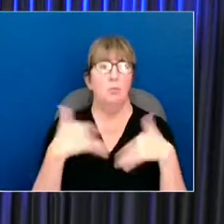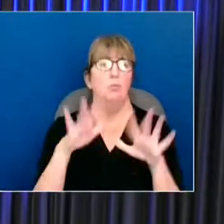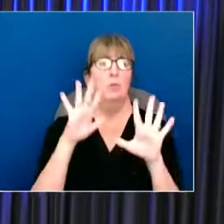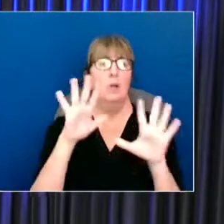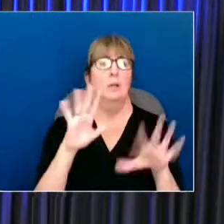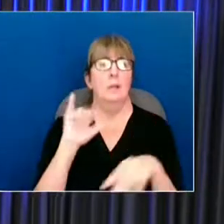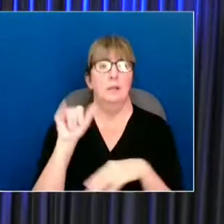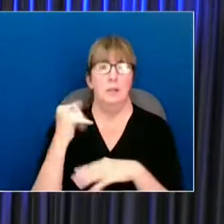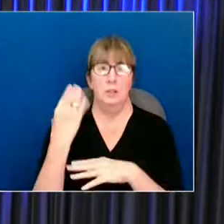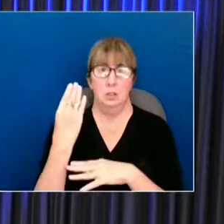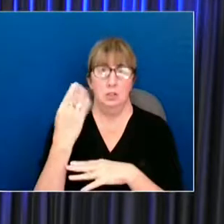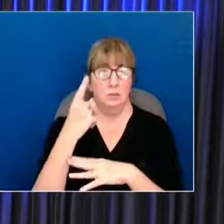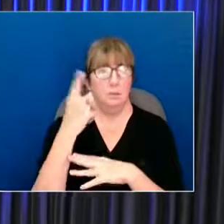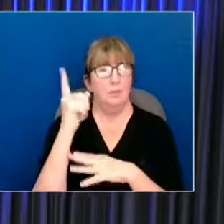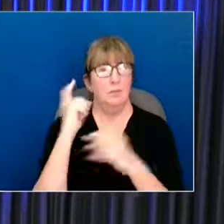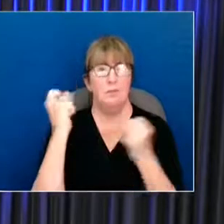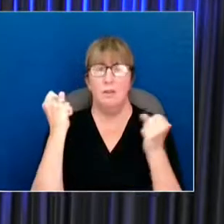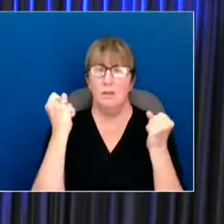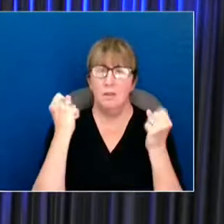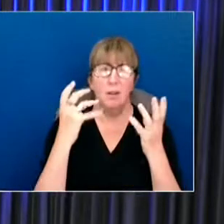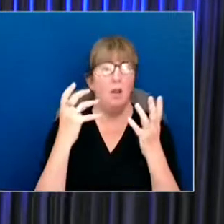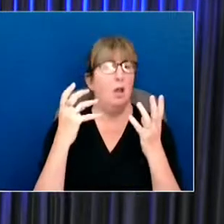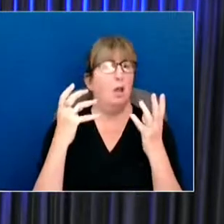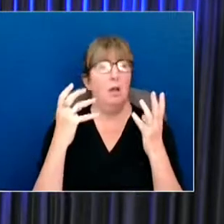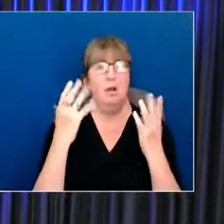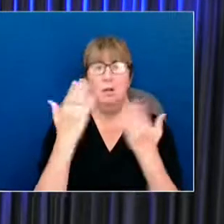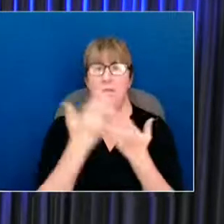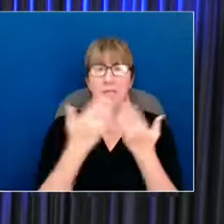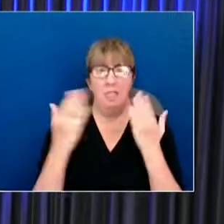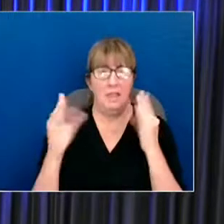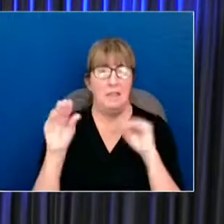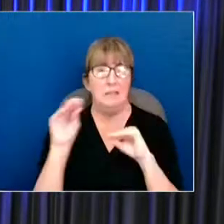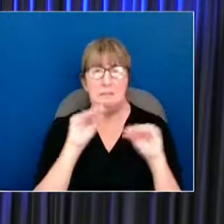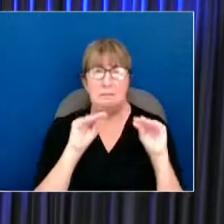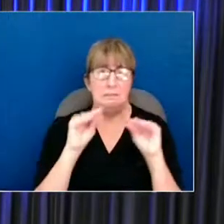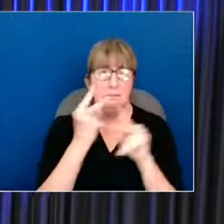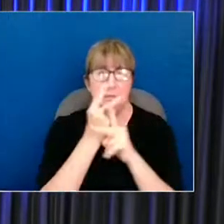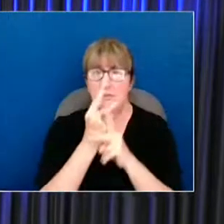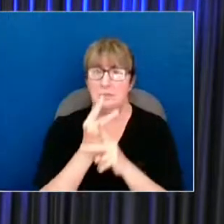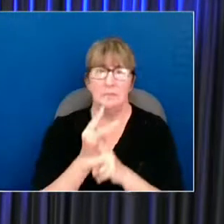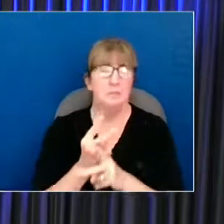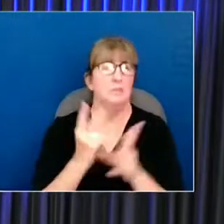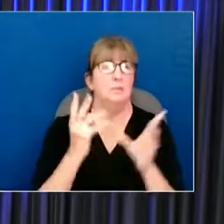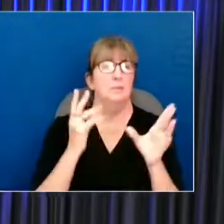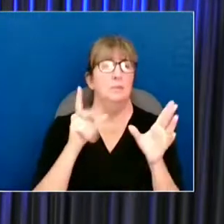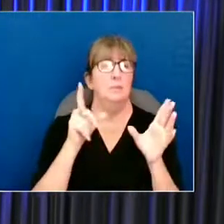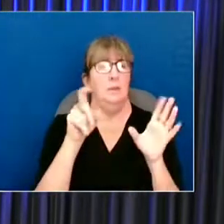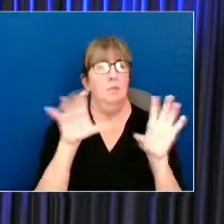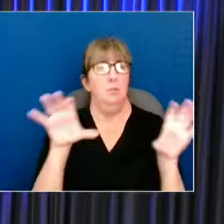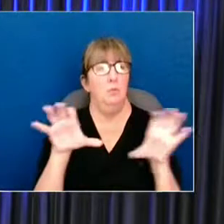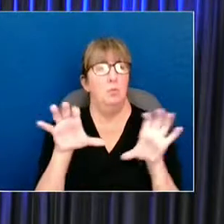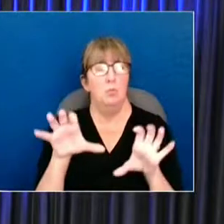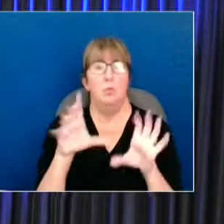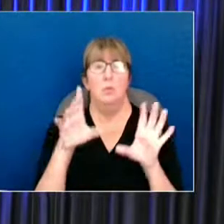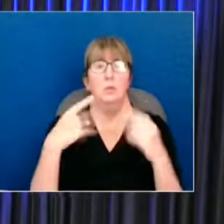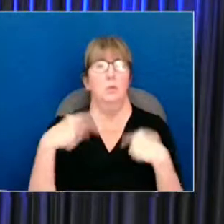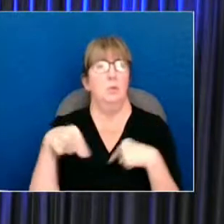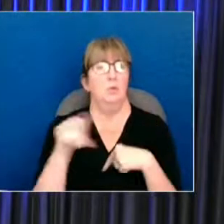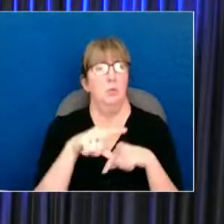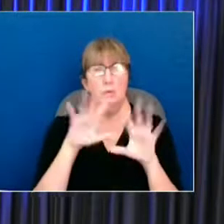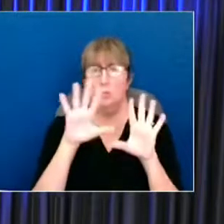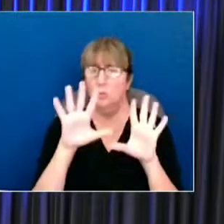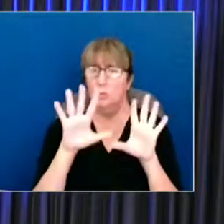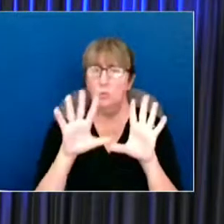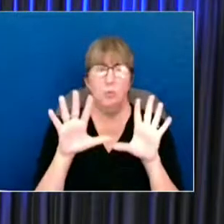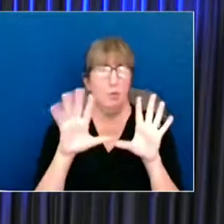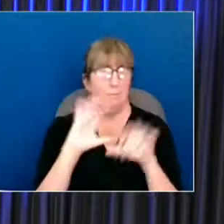lot of moving parts behind the scenes, and you've done a great job in pulling it all together. Thank you very